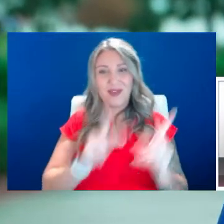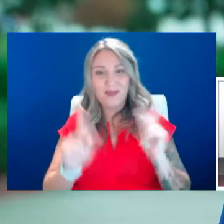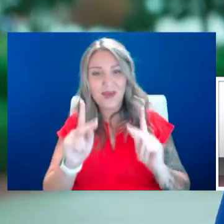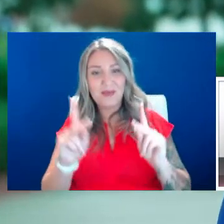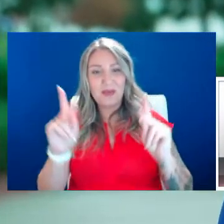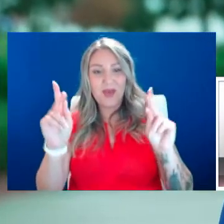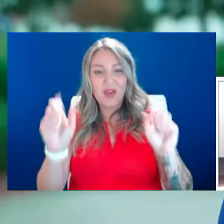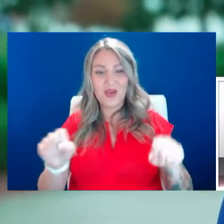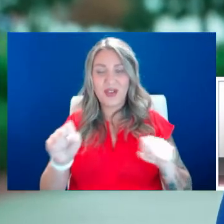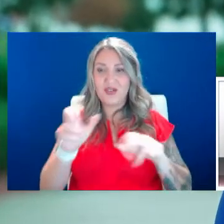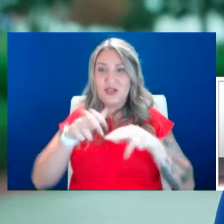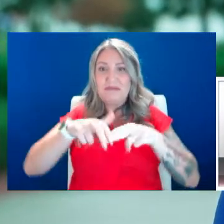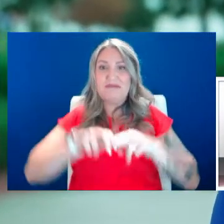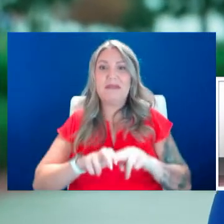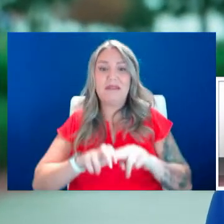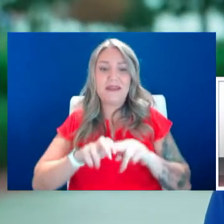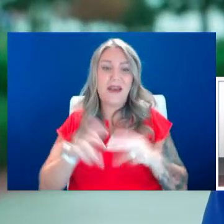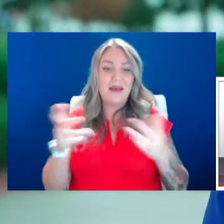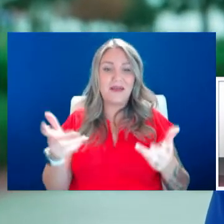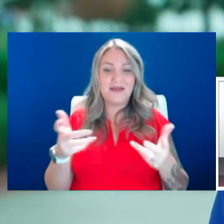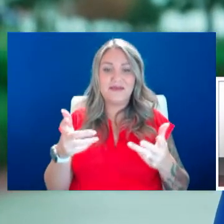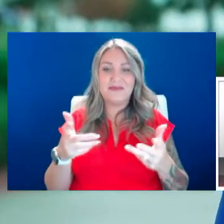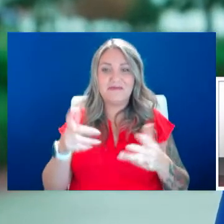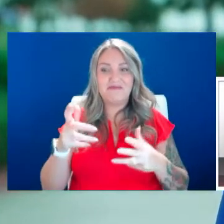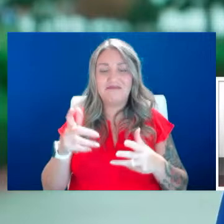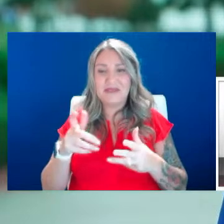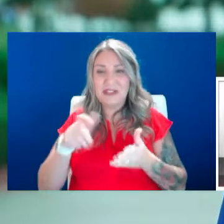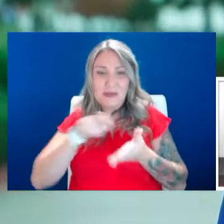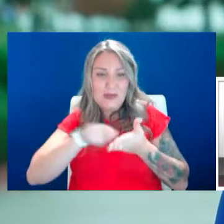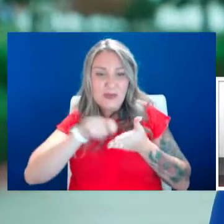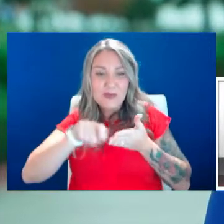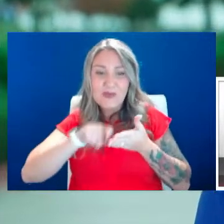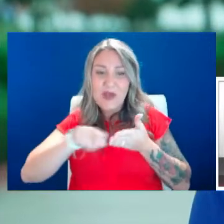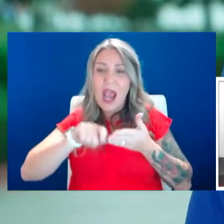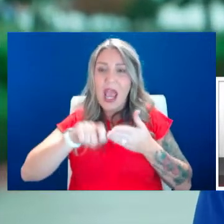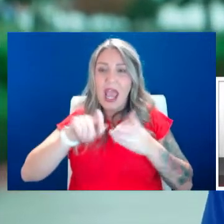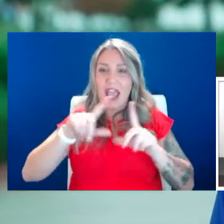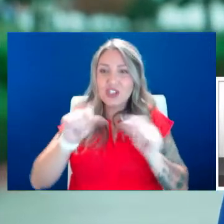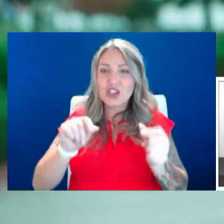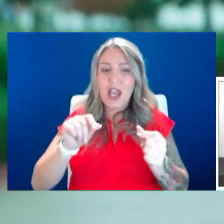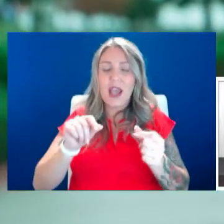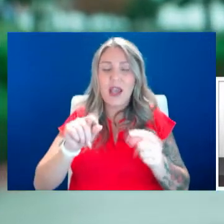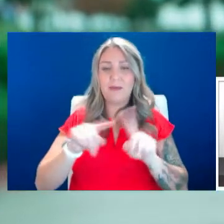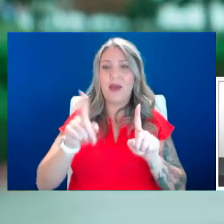down and write a check. But they have chosen,